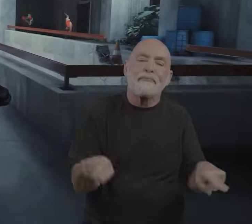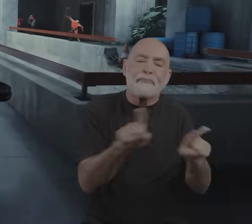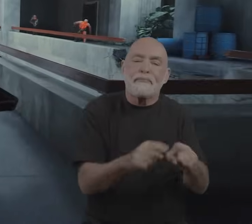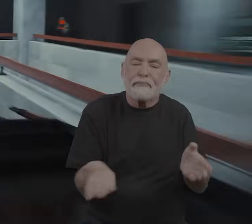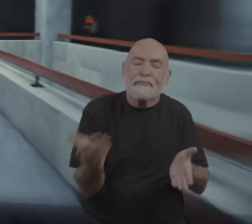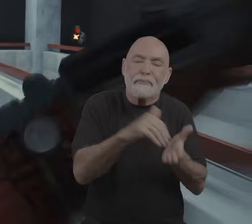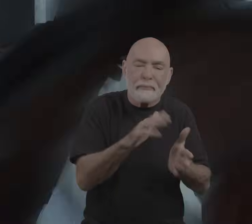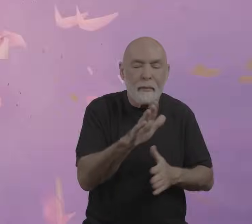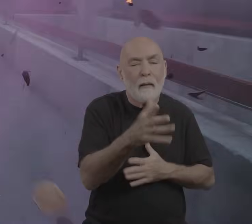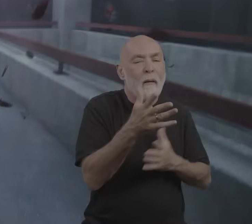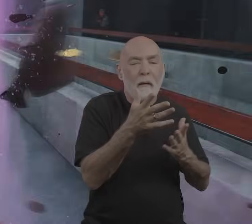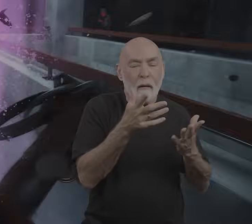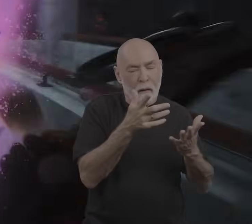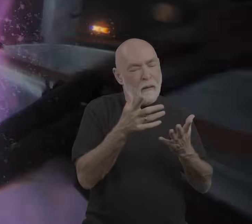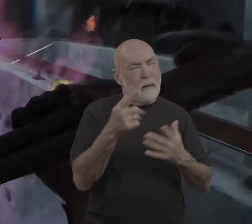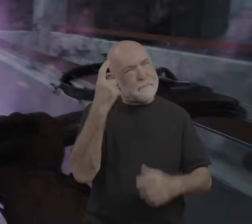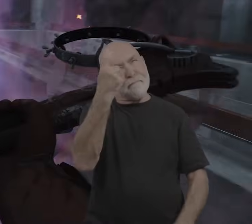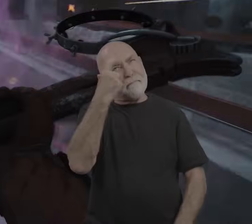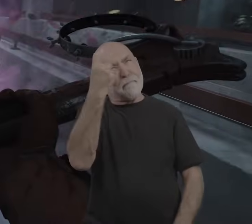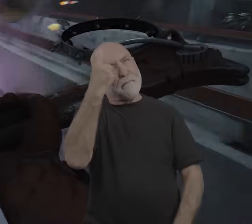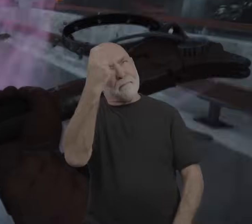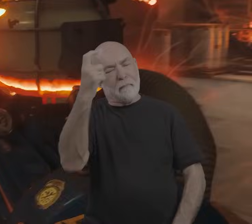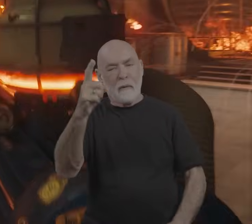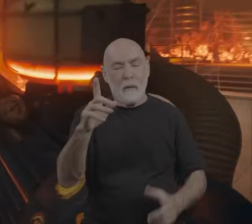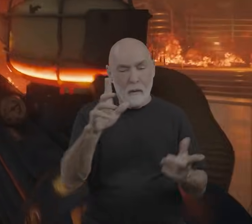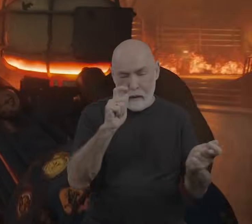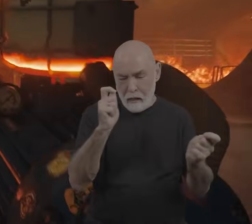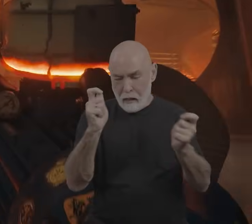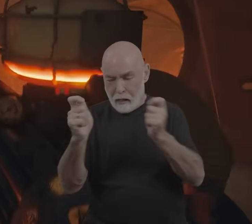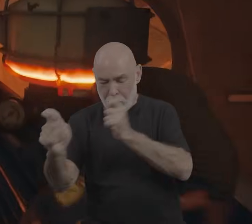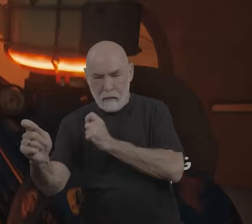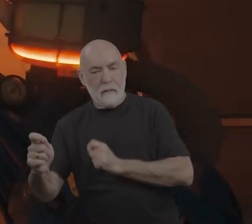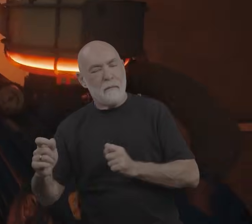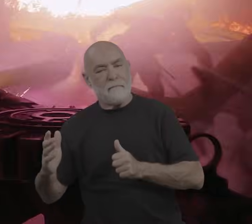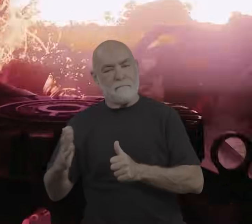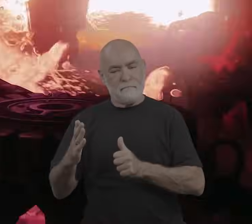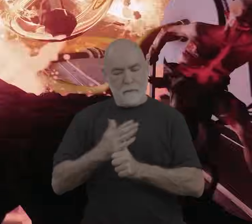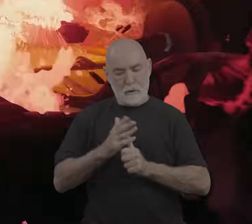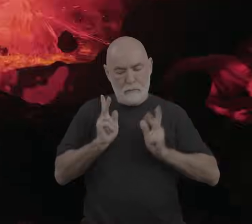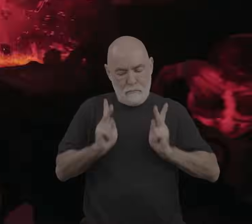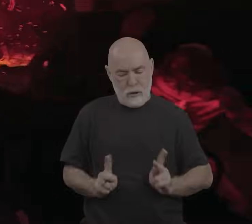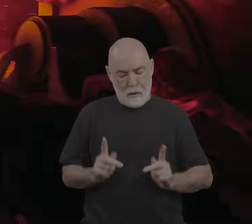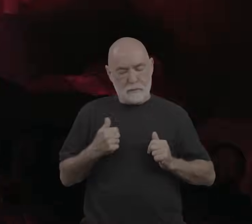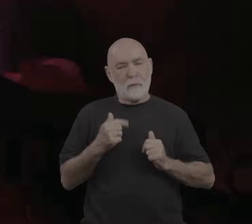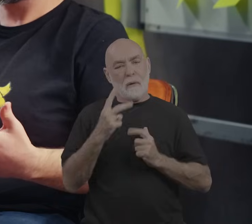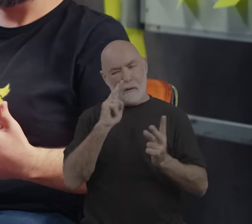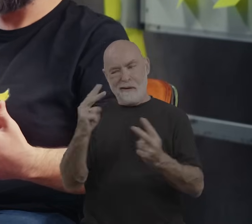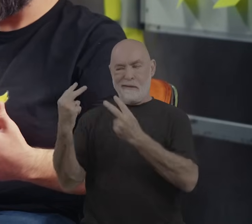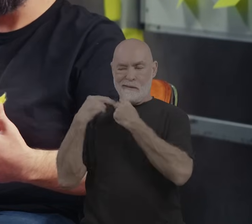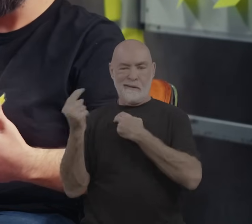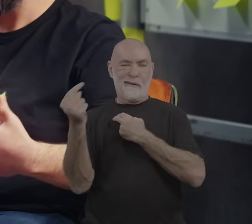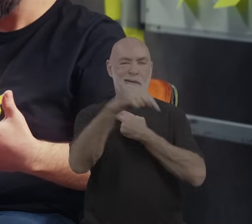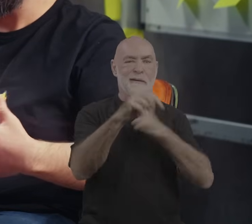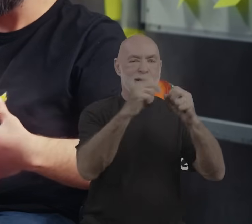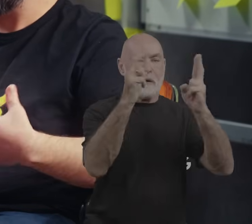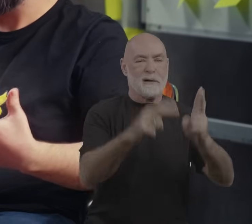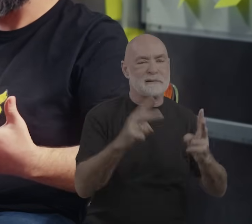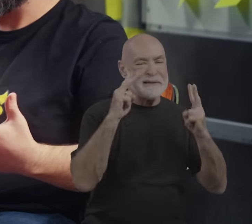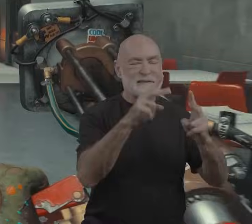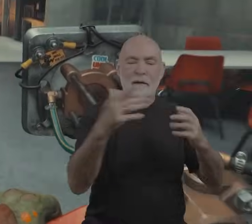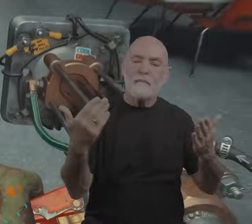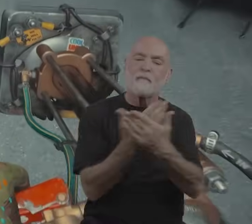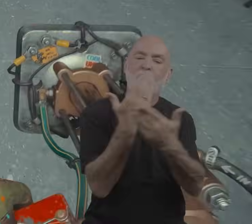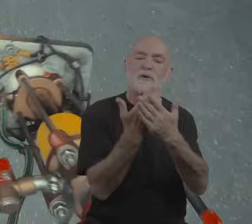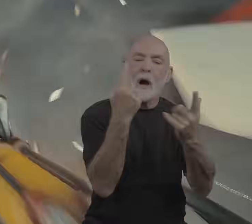and that was like definitely something we thought about a lot. And one of the reasons why we shifted into a first-person perspective, so you could kind of go back into the oldest house and see it from